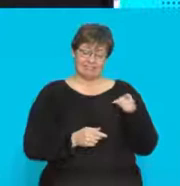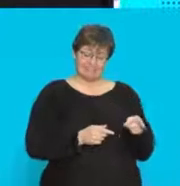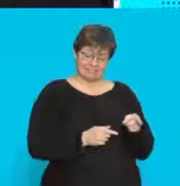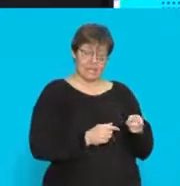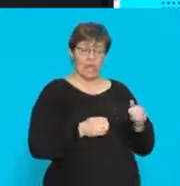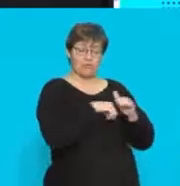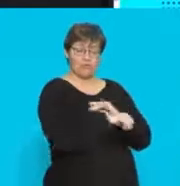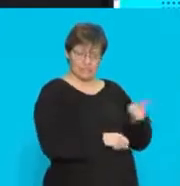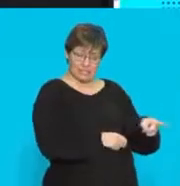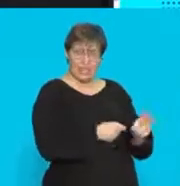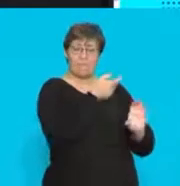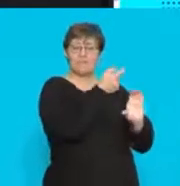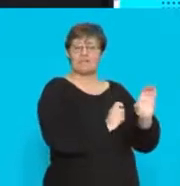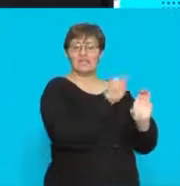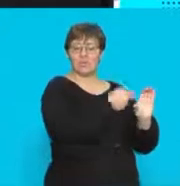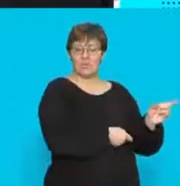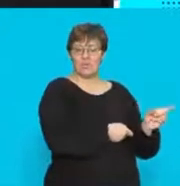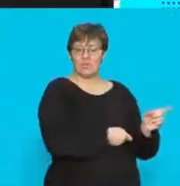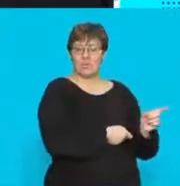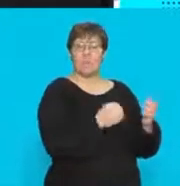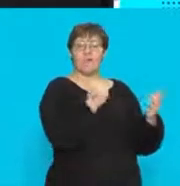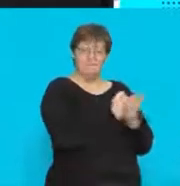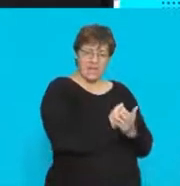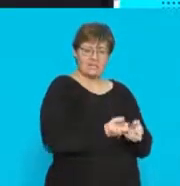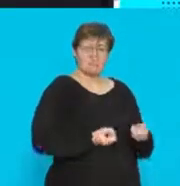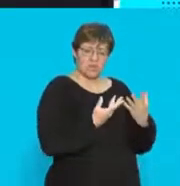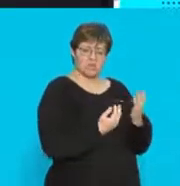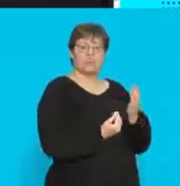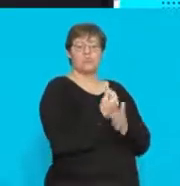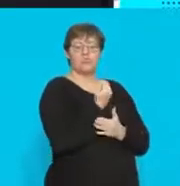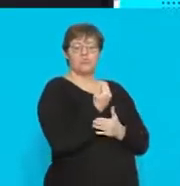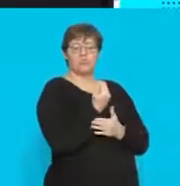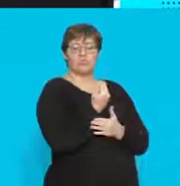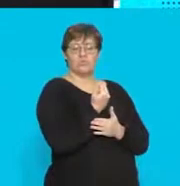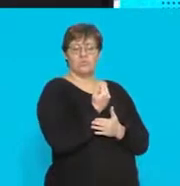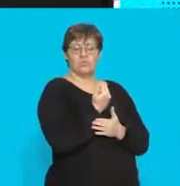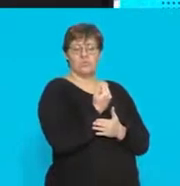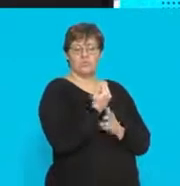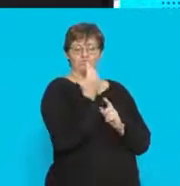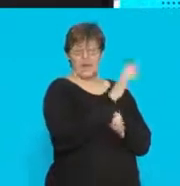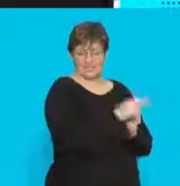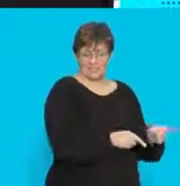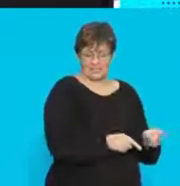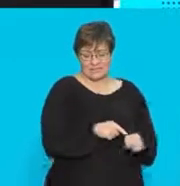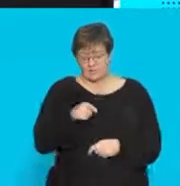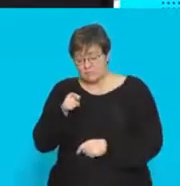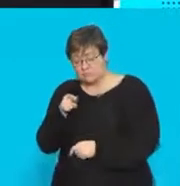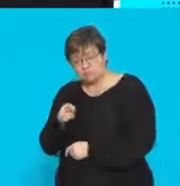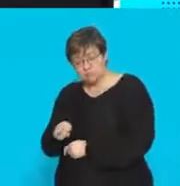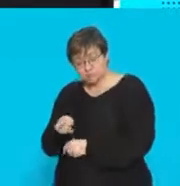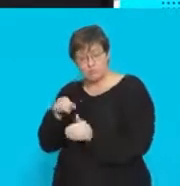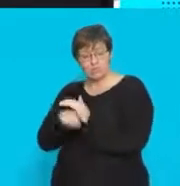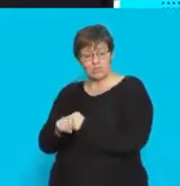the potatoes, it must produce a new plant right by it. When it comes to sexual reproduction, we've got